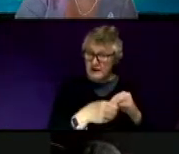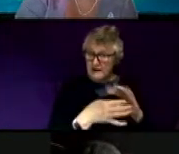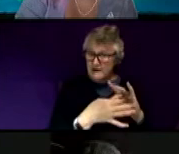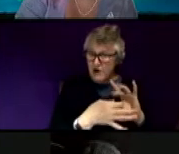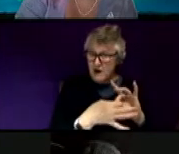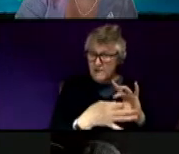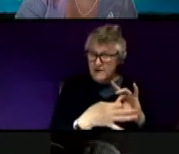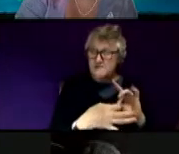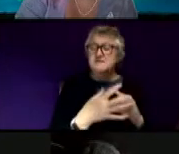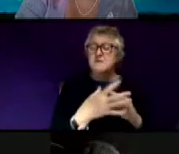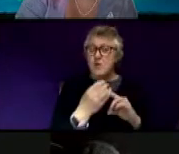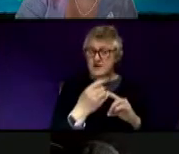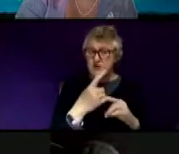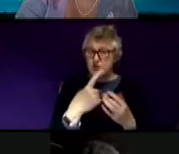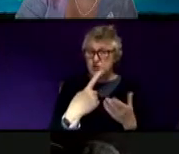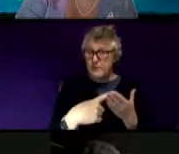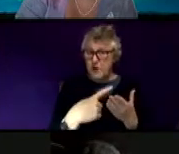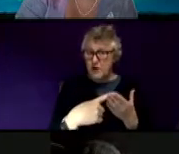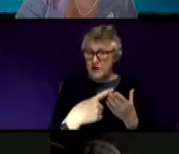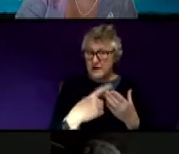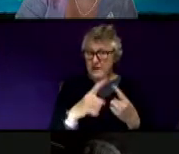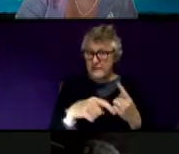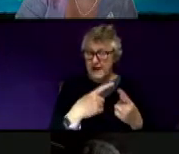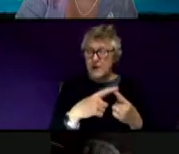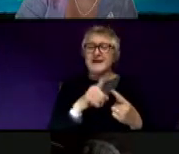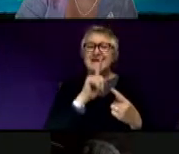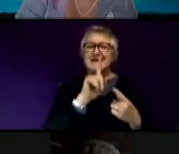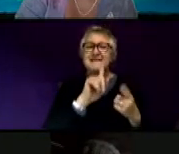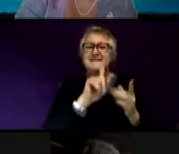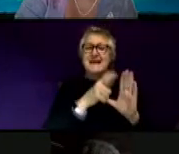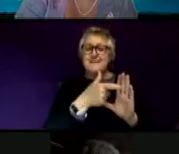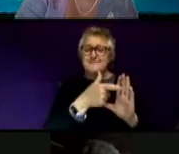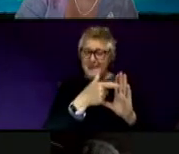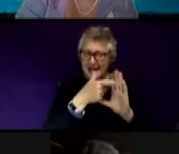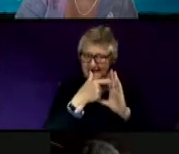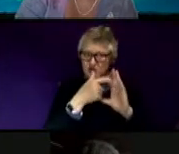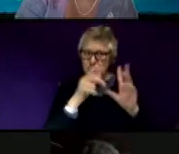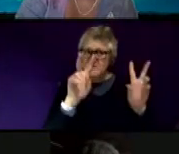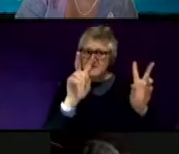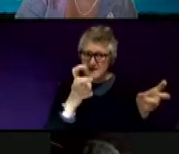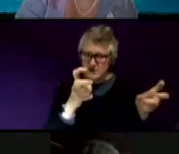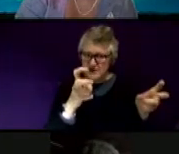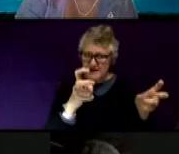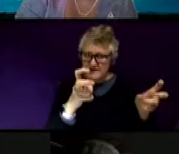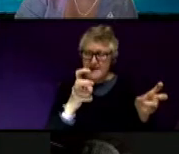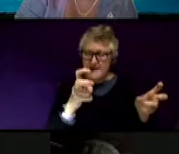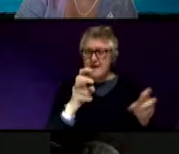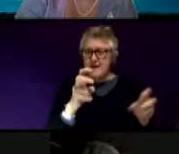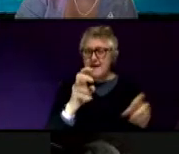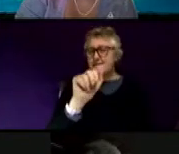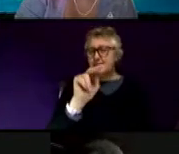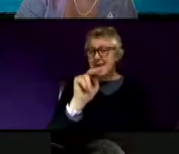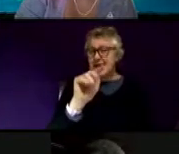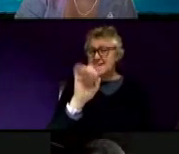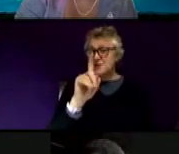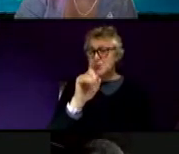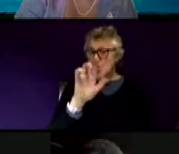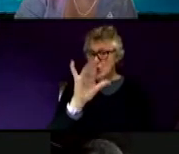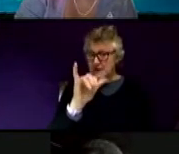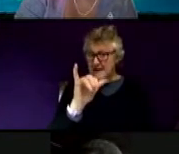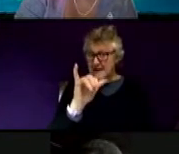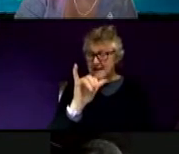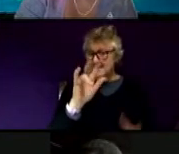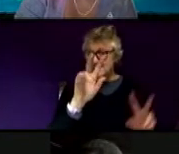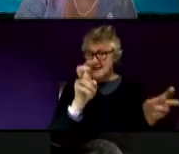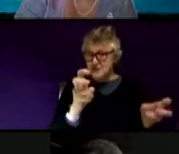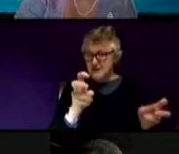bargain over is a mandatory subject of bargaining or not. So there are mandatory subjects of bargaining, there are permissive subjects of bargaining,